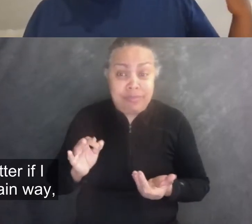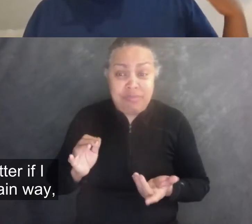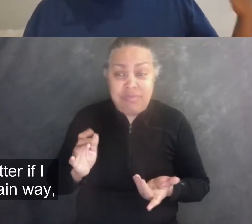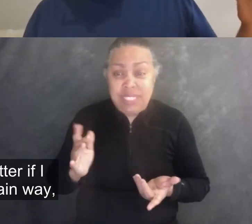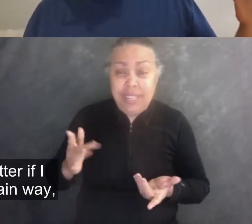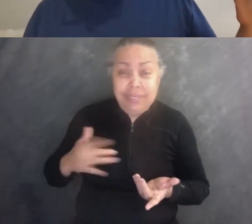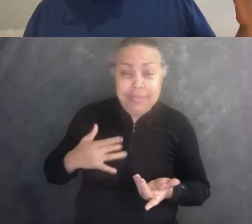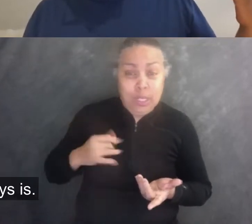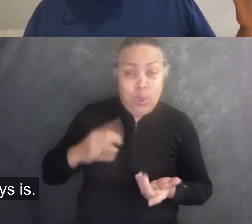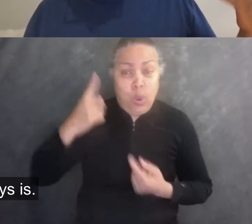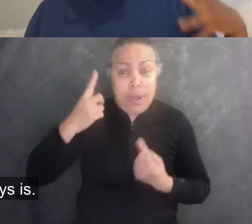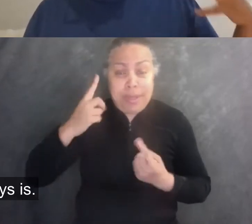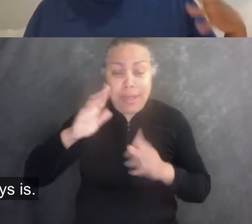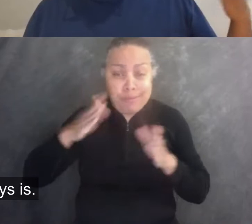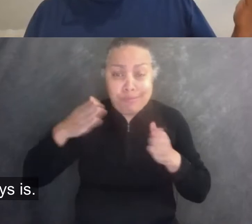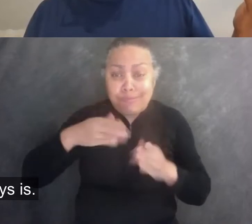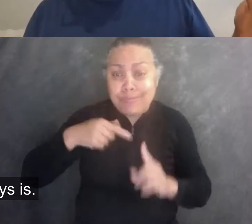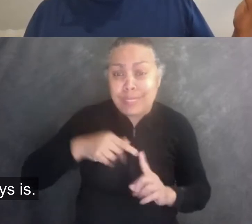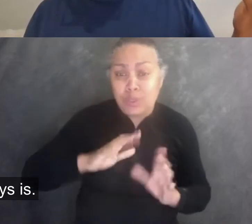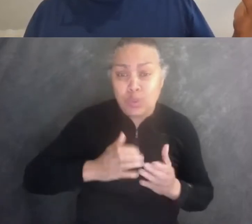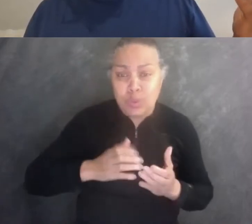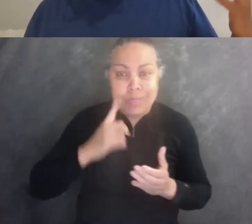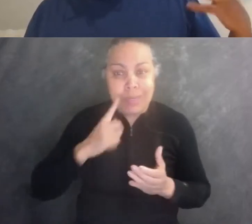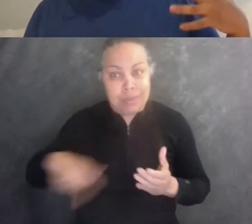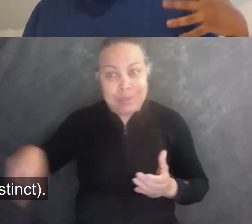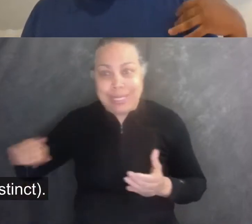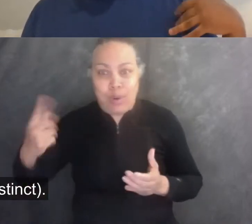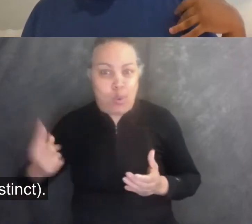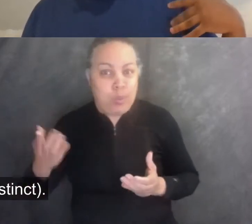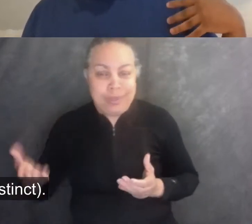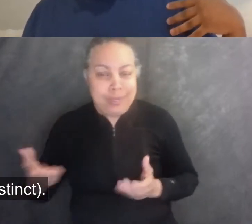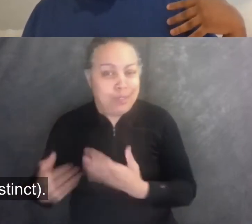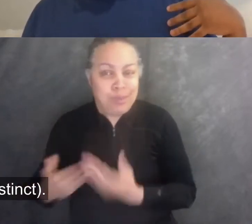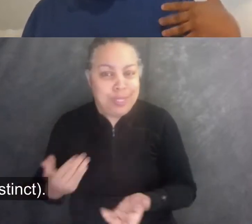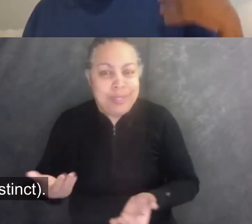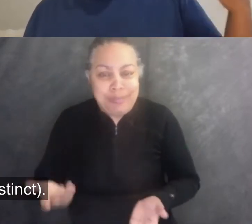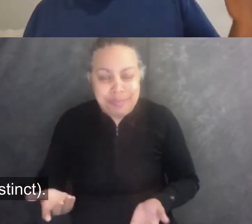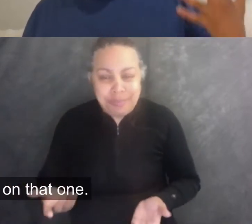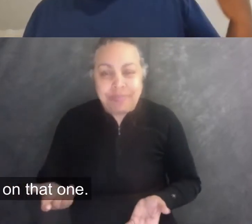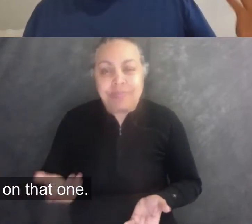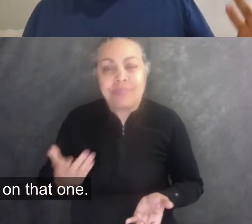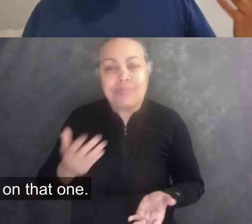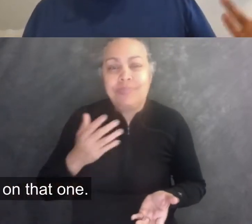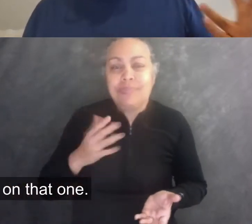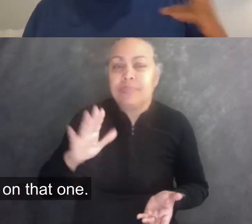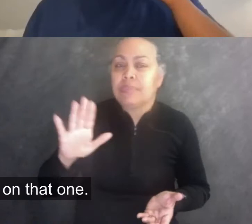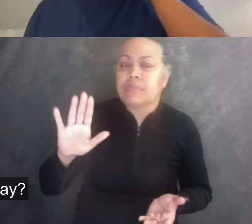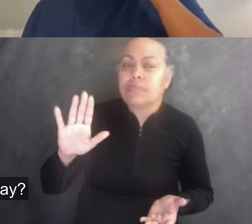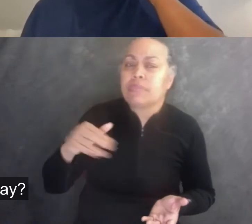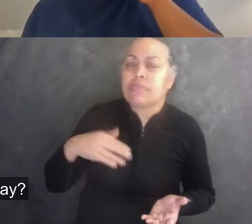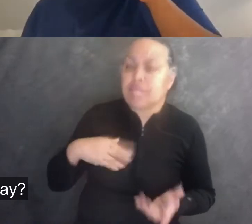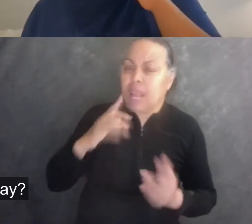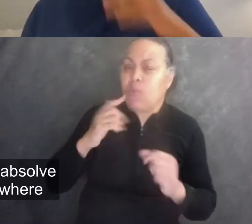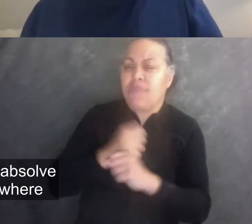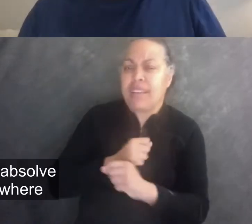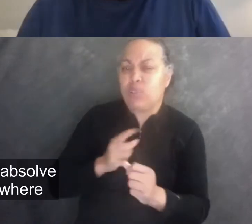feel or think a certain way, because it always is. And like it's I'm been willing to 11 fight you years. on that one.